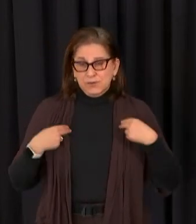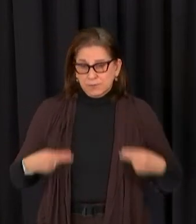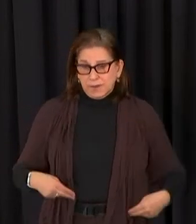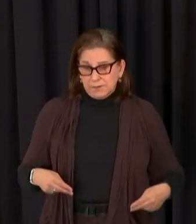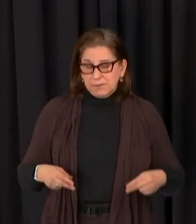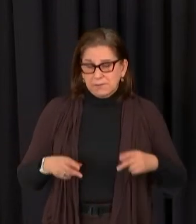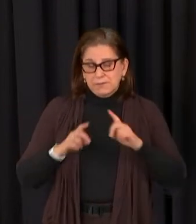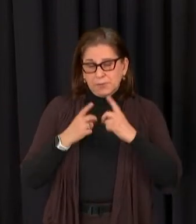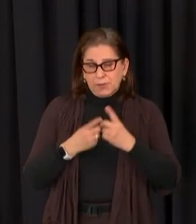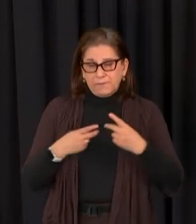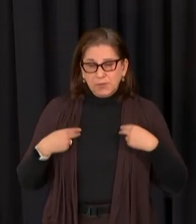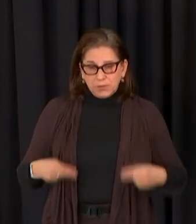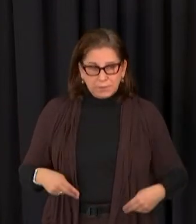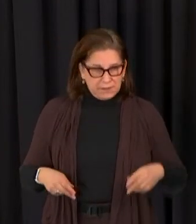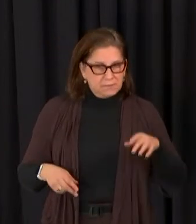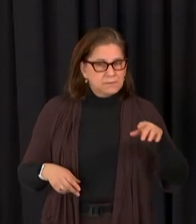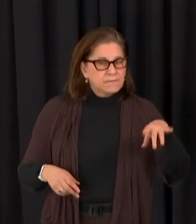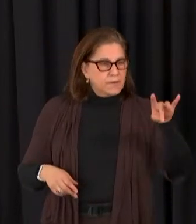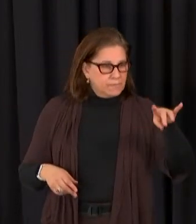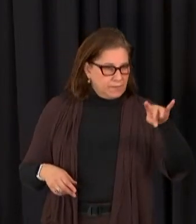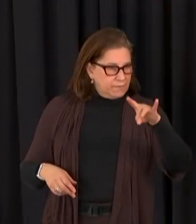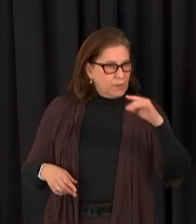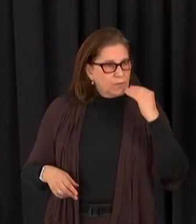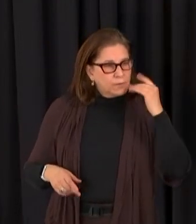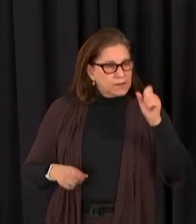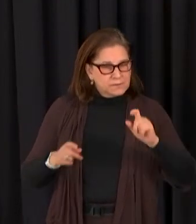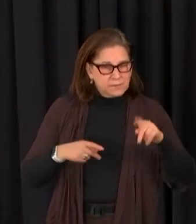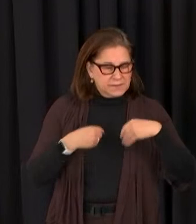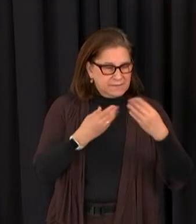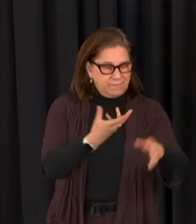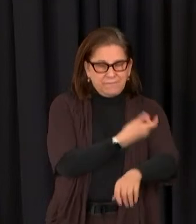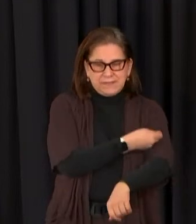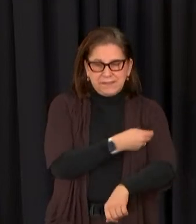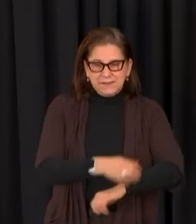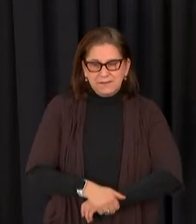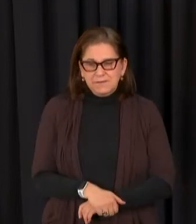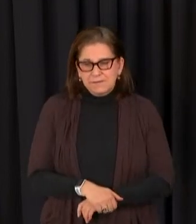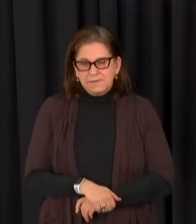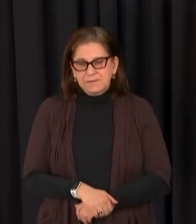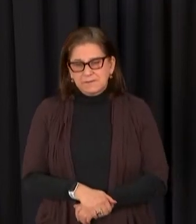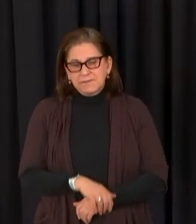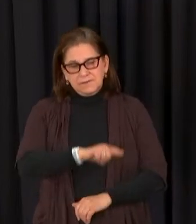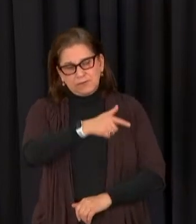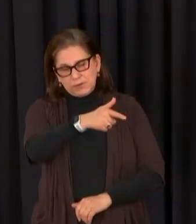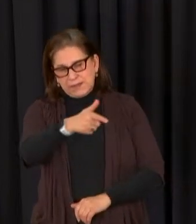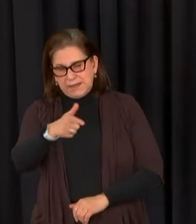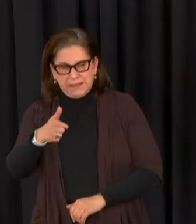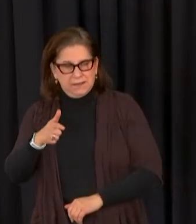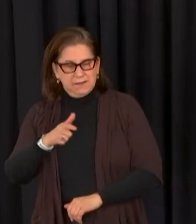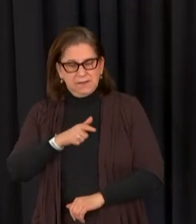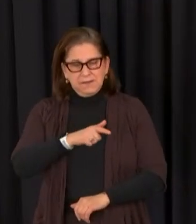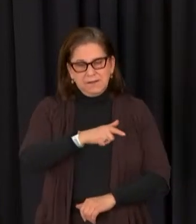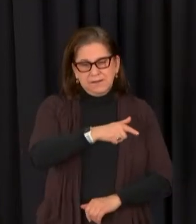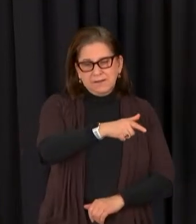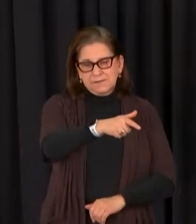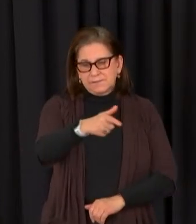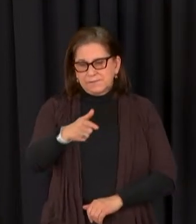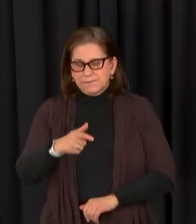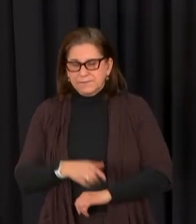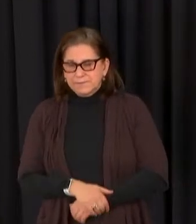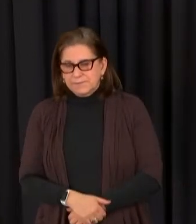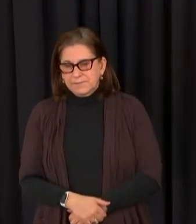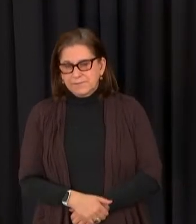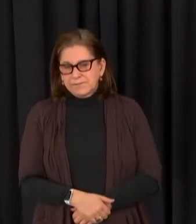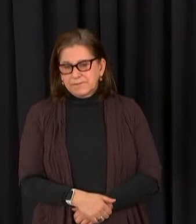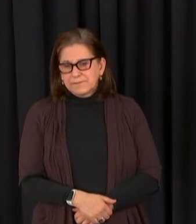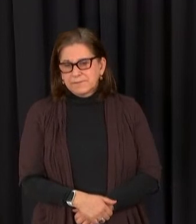individuals know about their ability to get vaccinated. And the vaccine clinics have been rotating through the low barrier